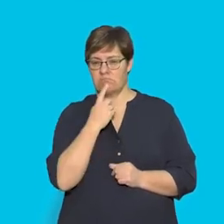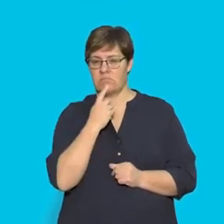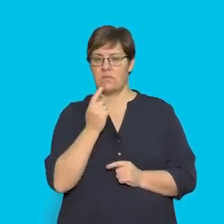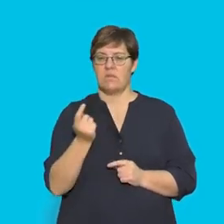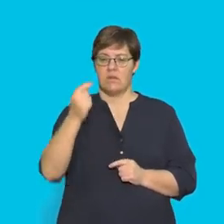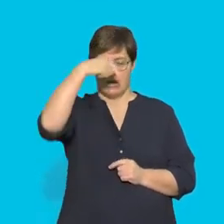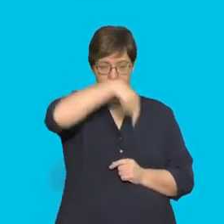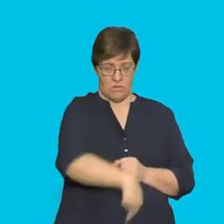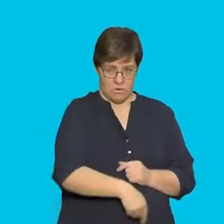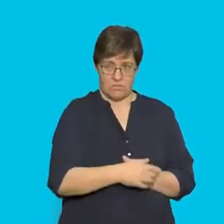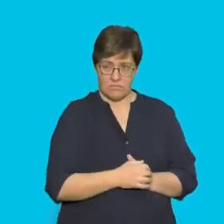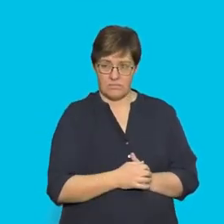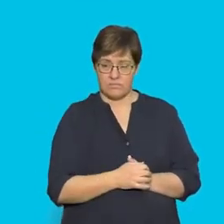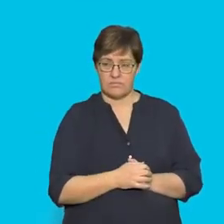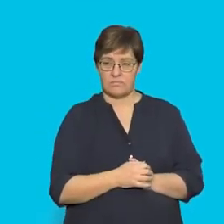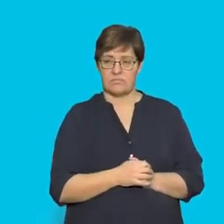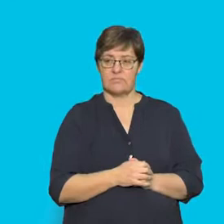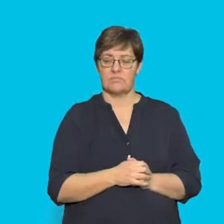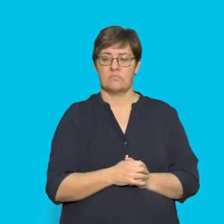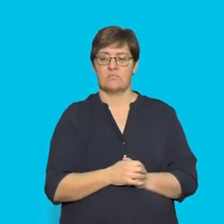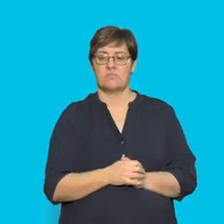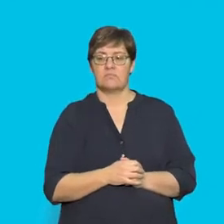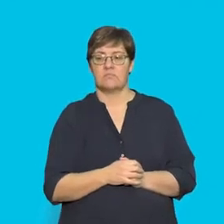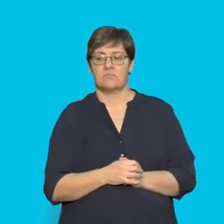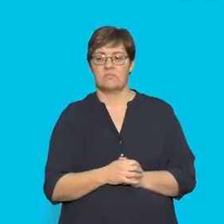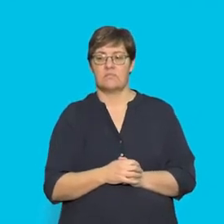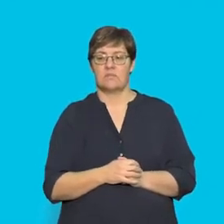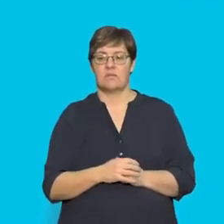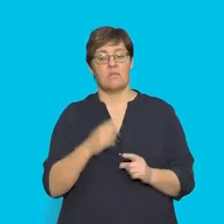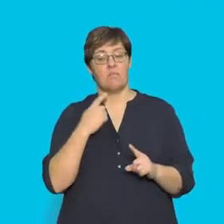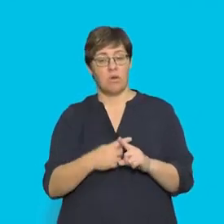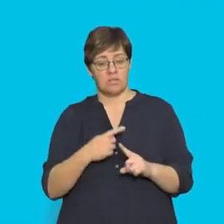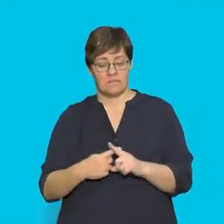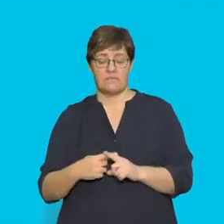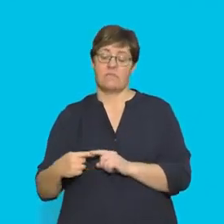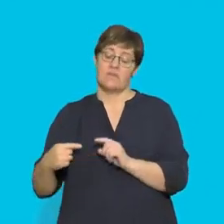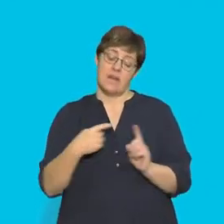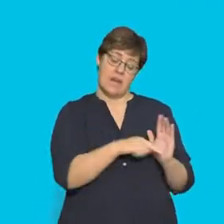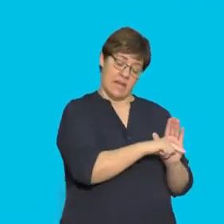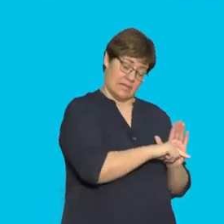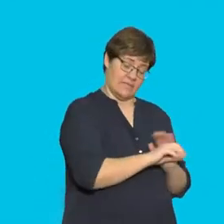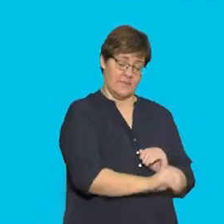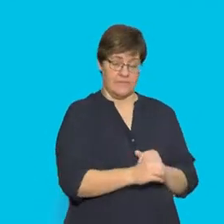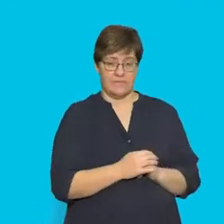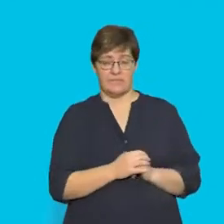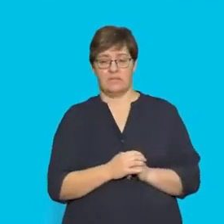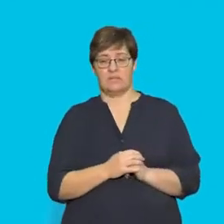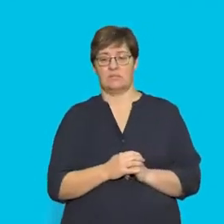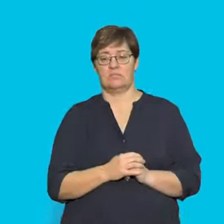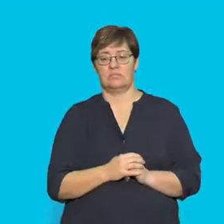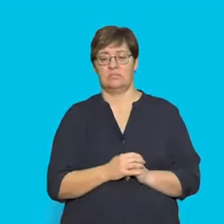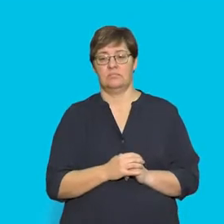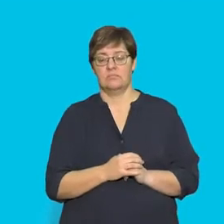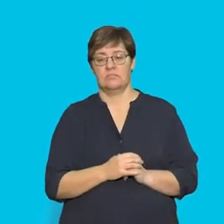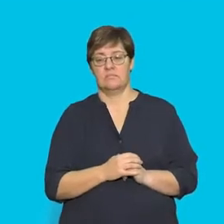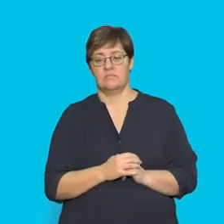was coming straight down like that. So where this is positive, this is negative. Now, let's